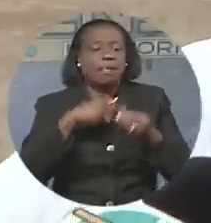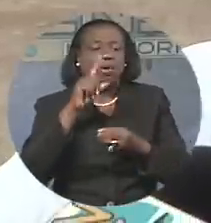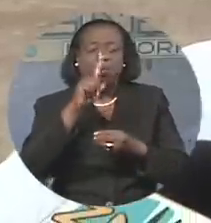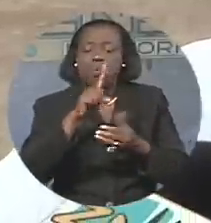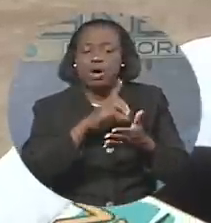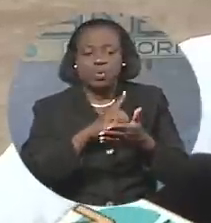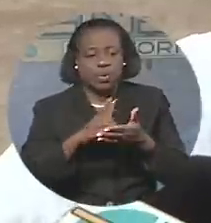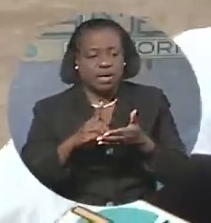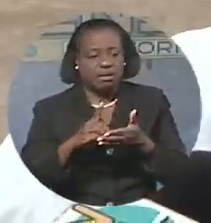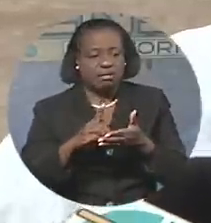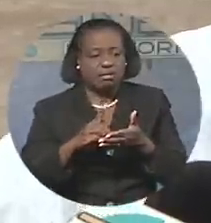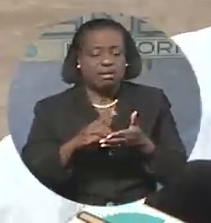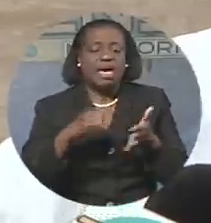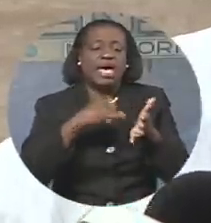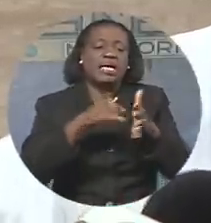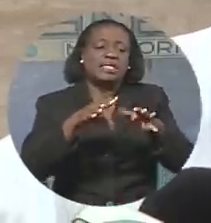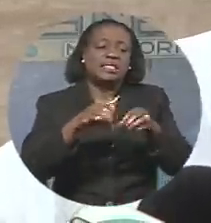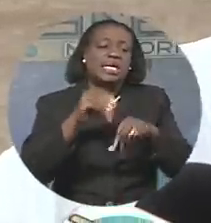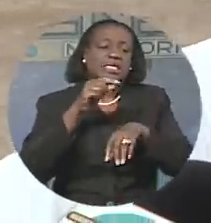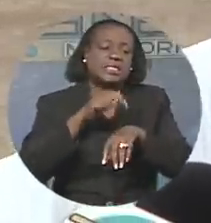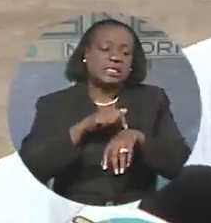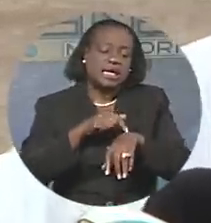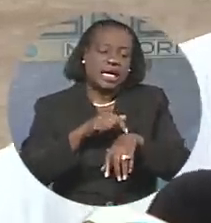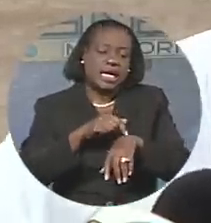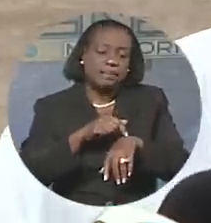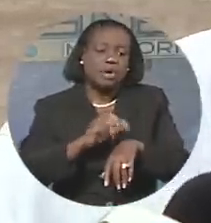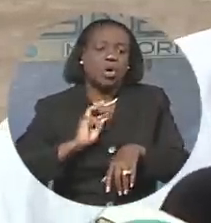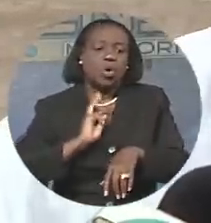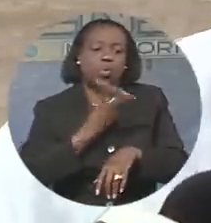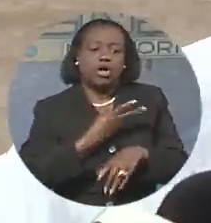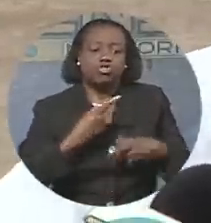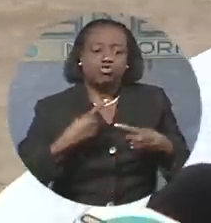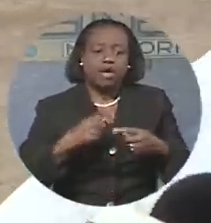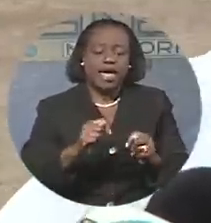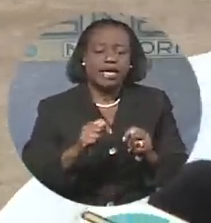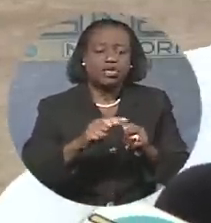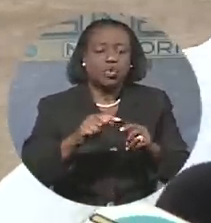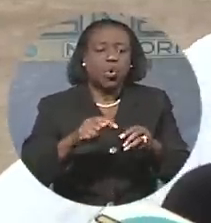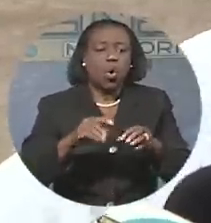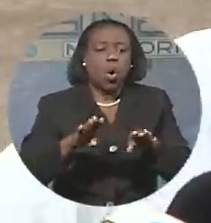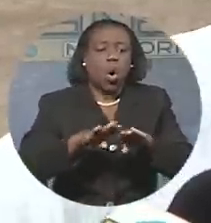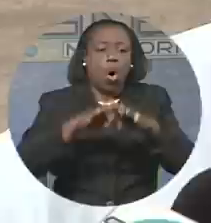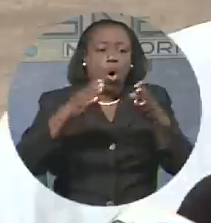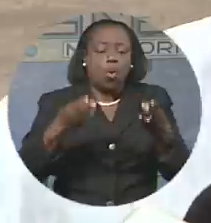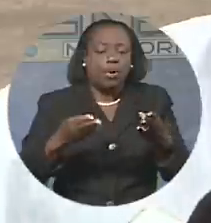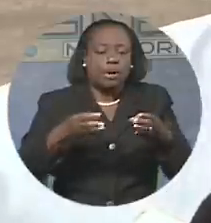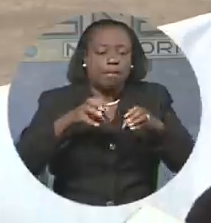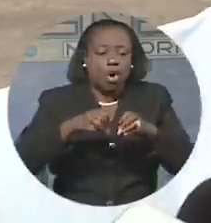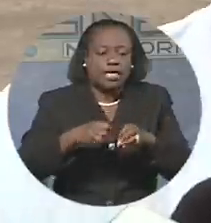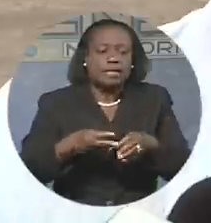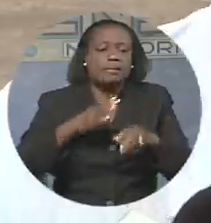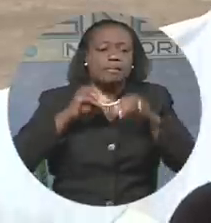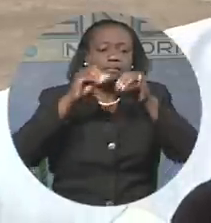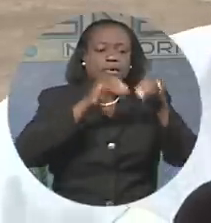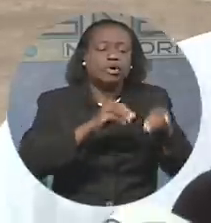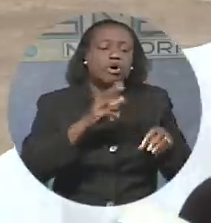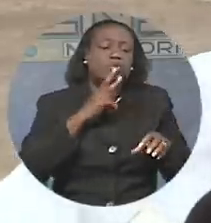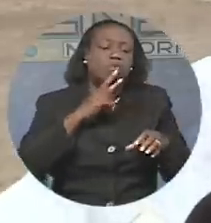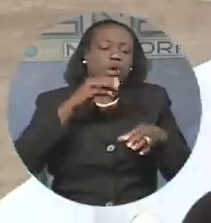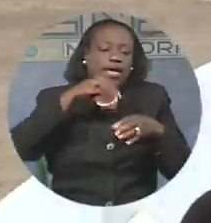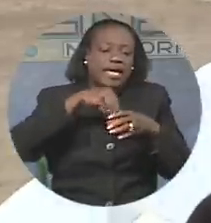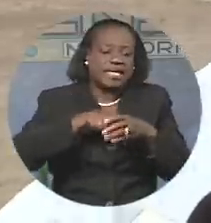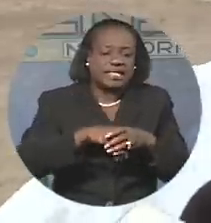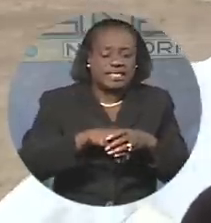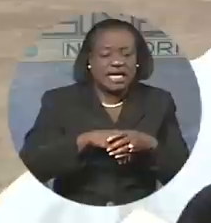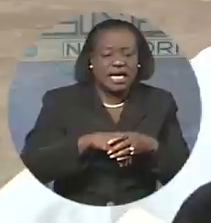kinds of things take time, because we are trying to use the excavators to open pockets and flood it with water, and then once it gets kind of